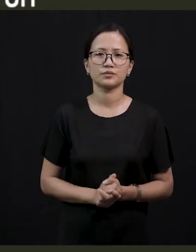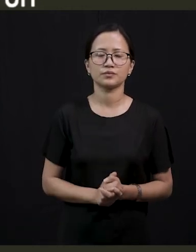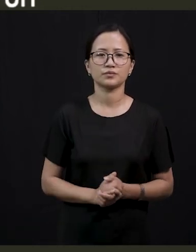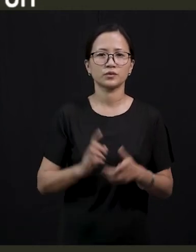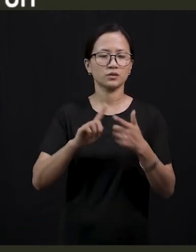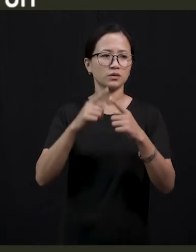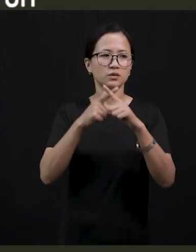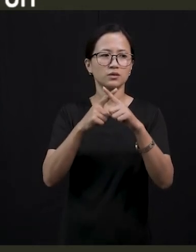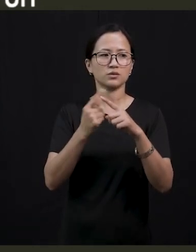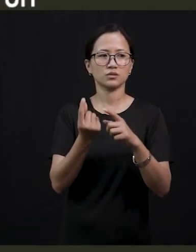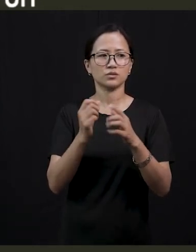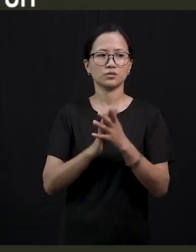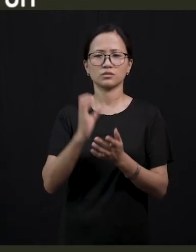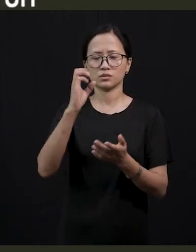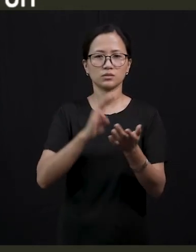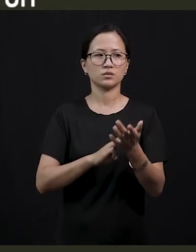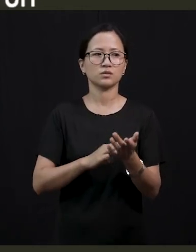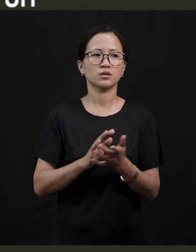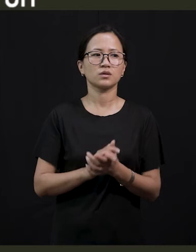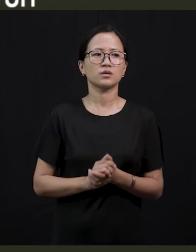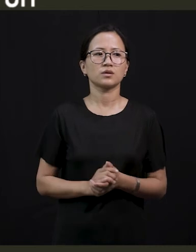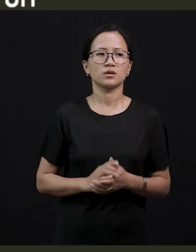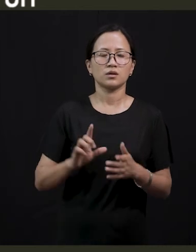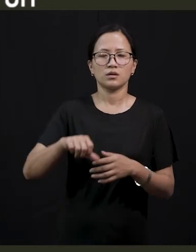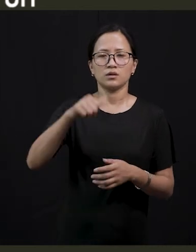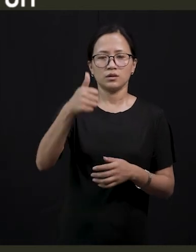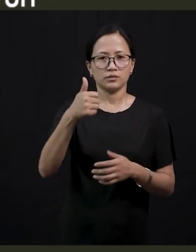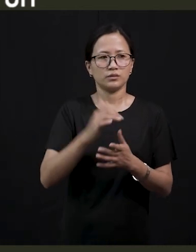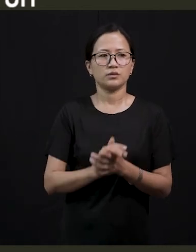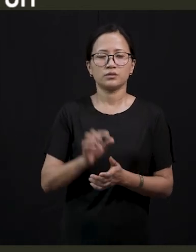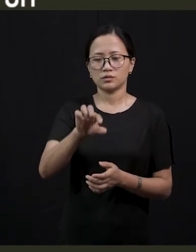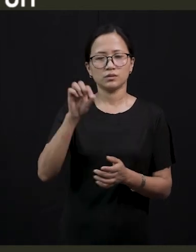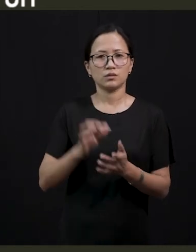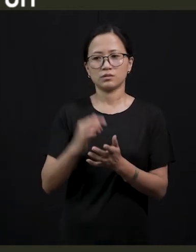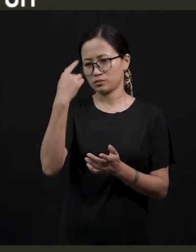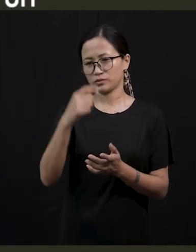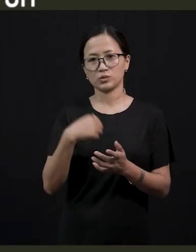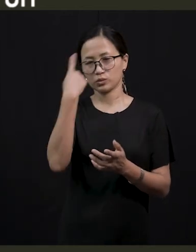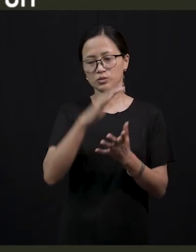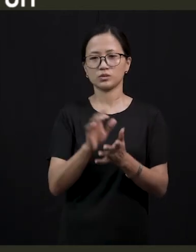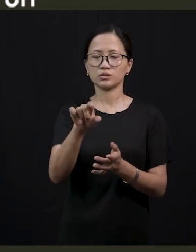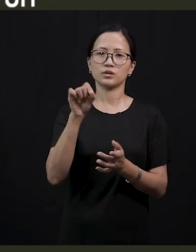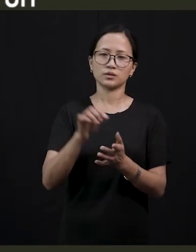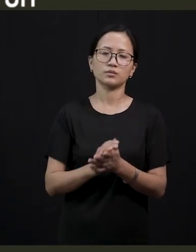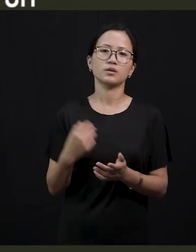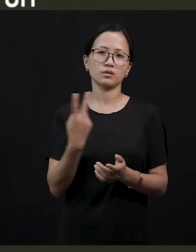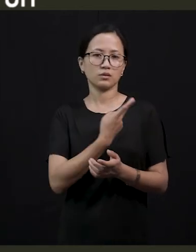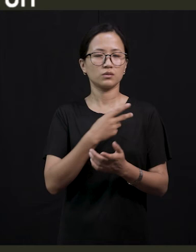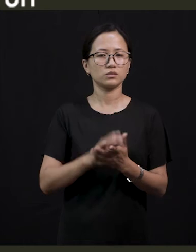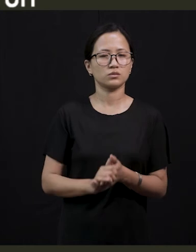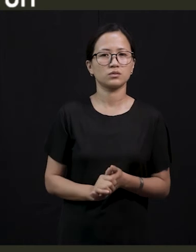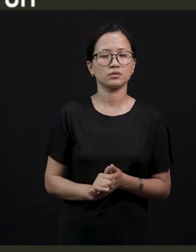your executive. So Chief Minister is the real leader, because he's the one who has been elected by you. He is responsible,